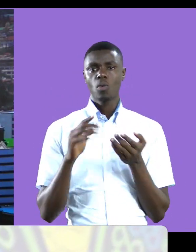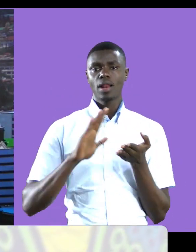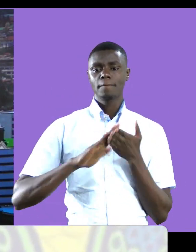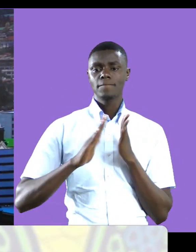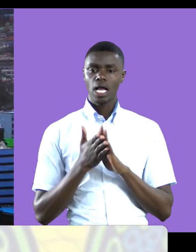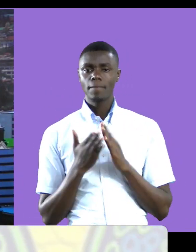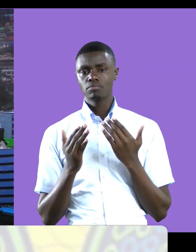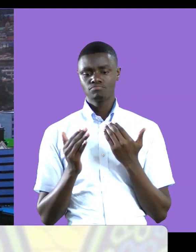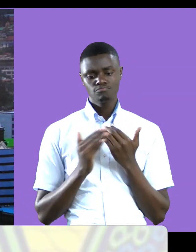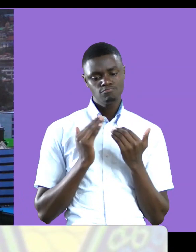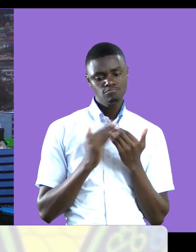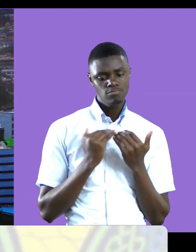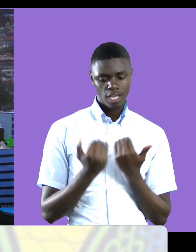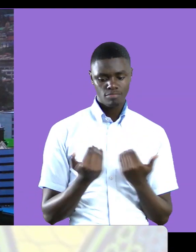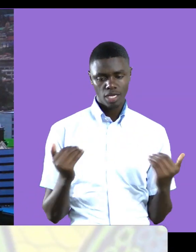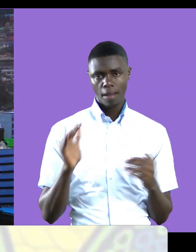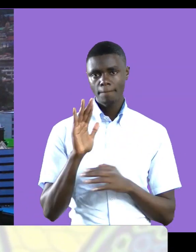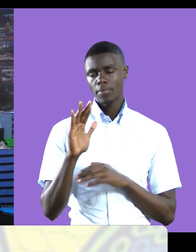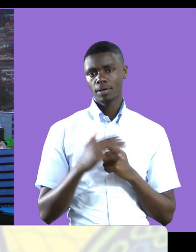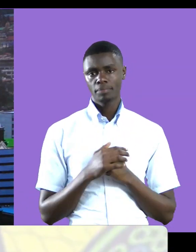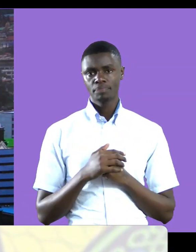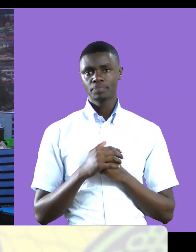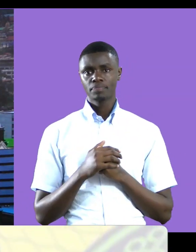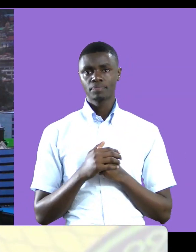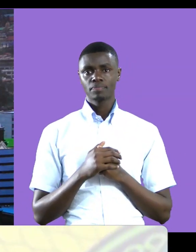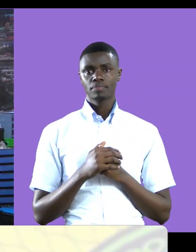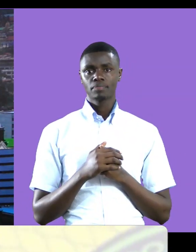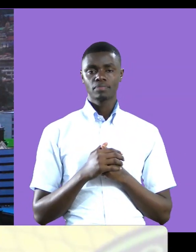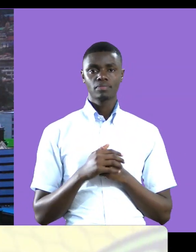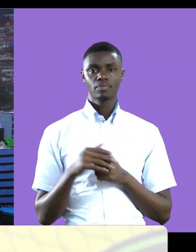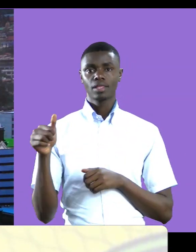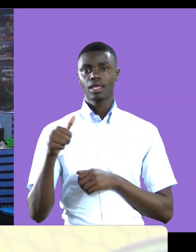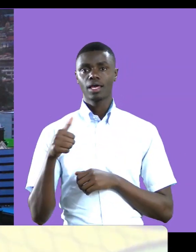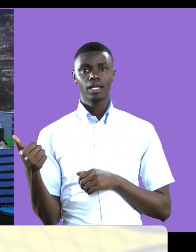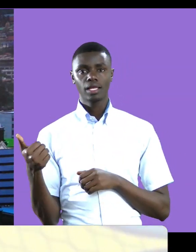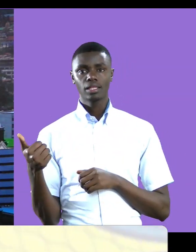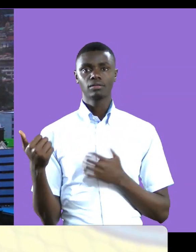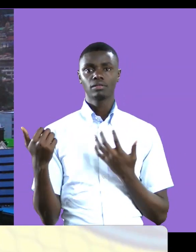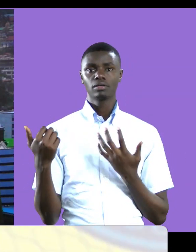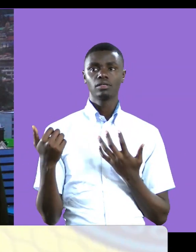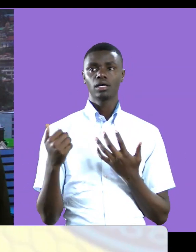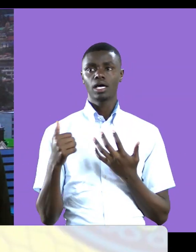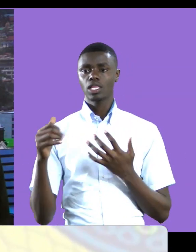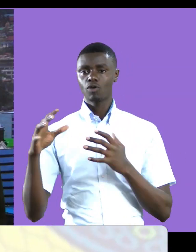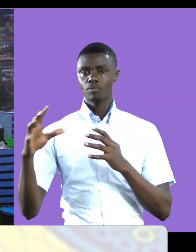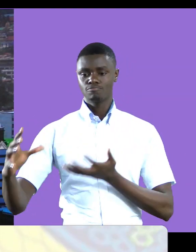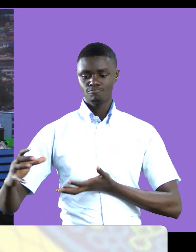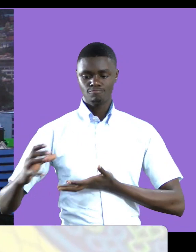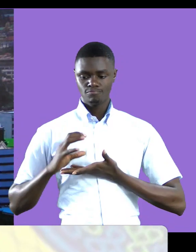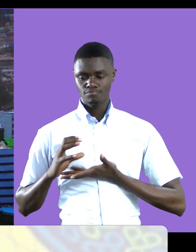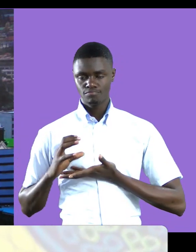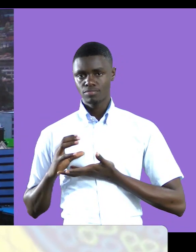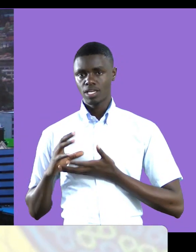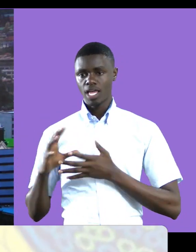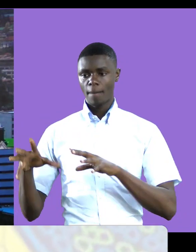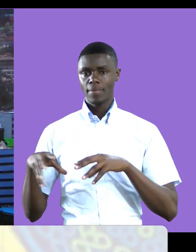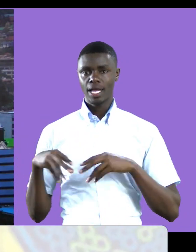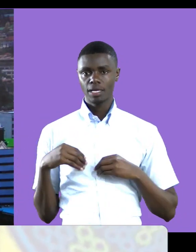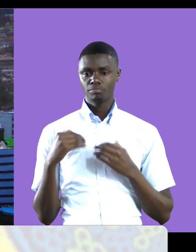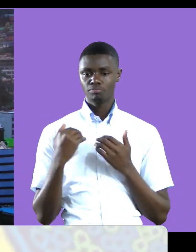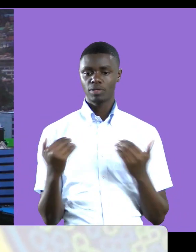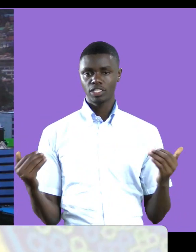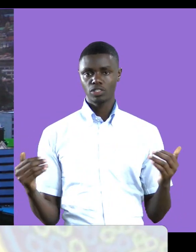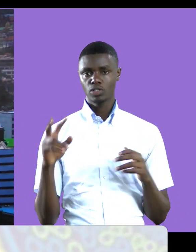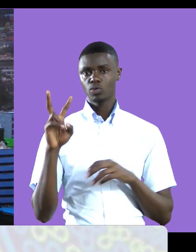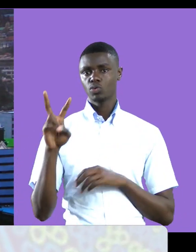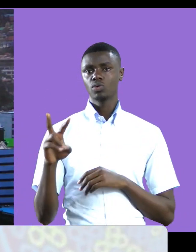their siblings, or, you know, maybe a mentor, others go to a further extent of adapting, you know, maybe a kid or two,